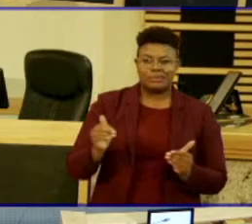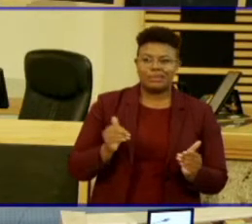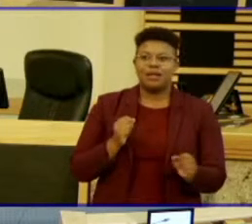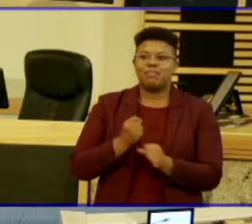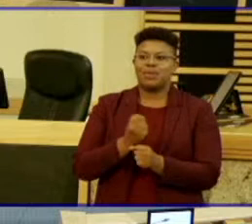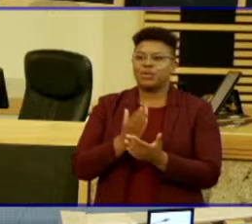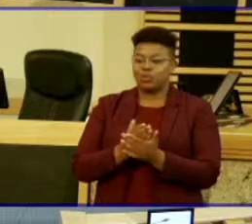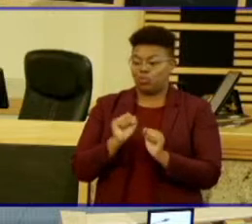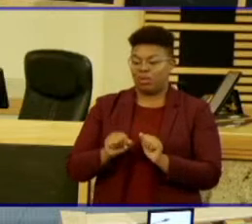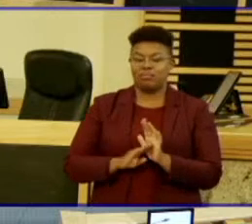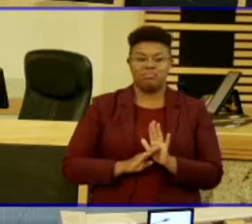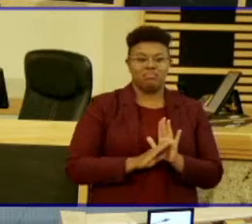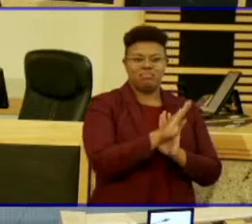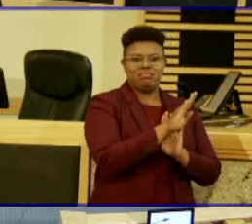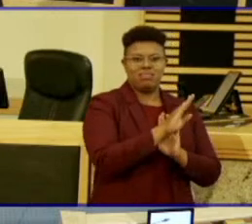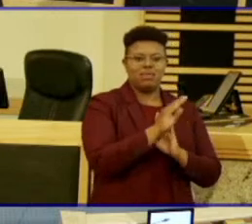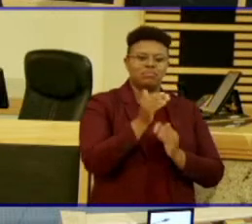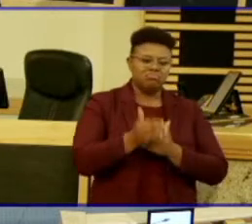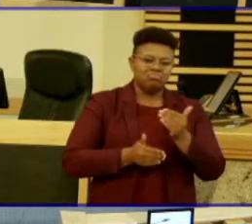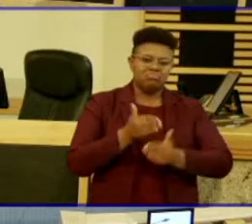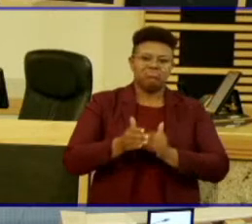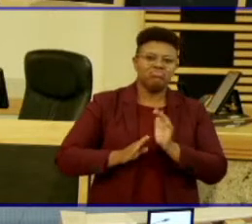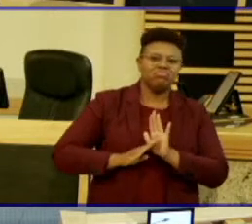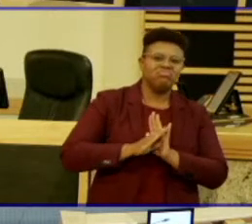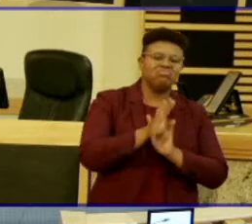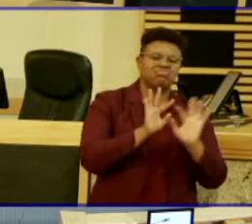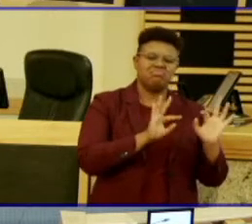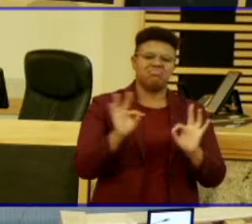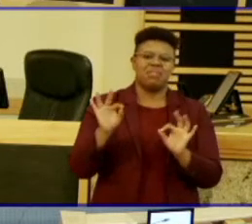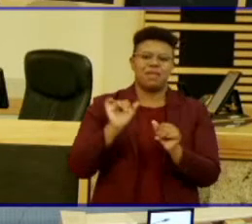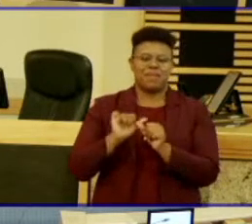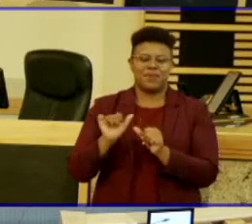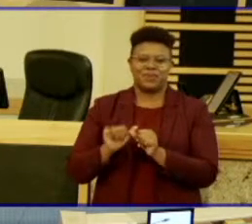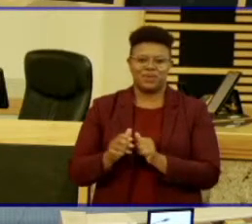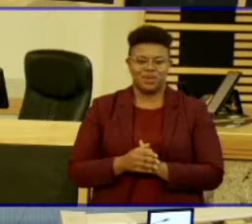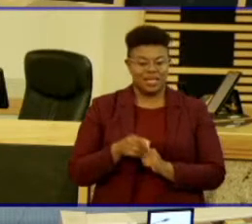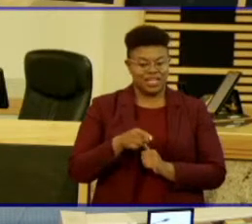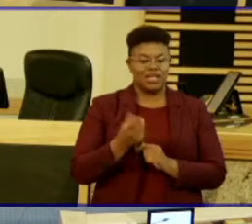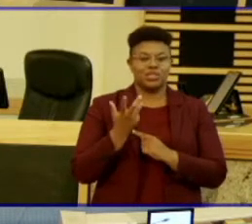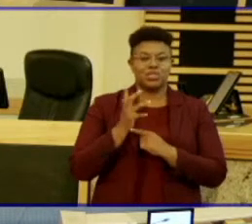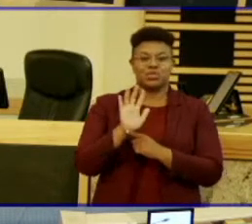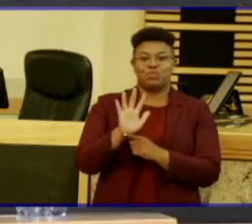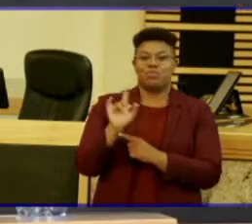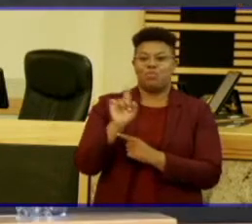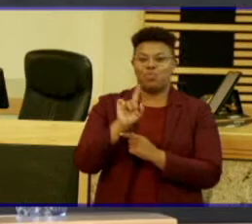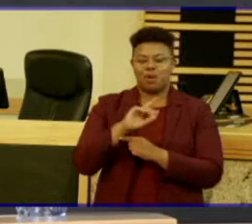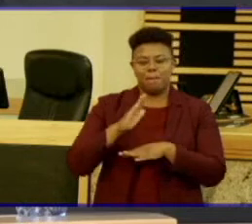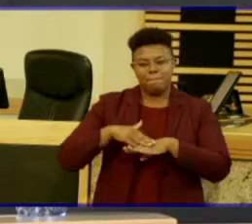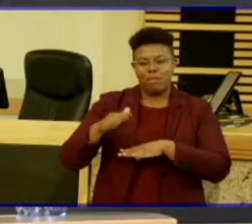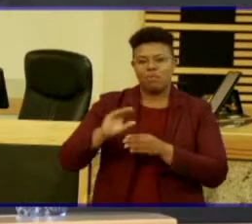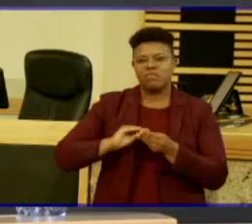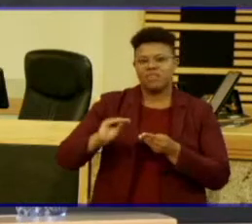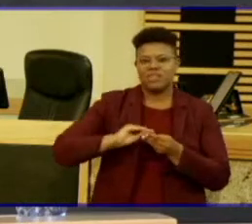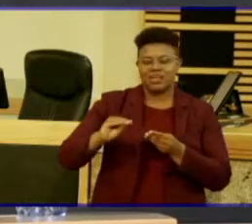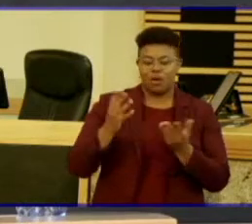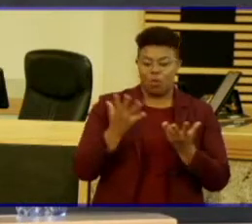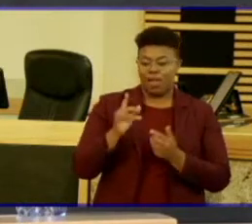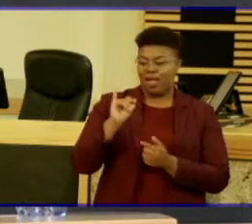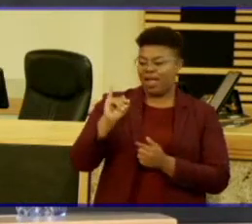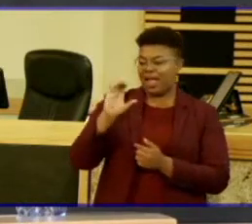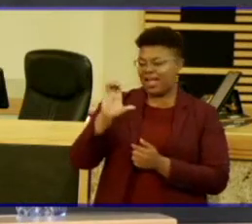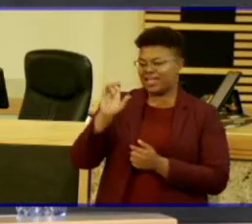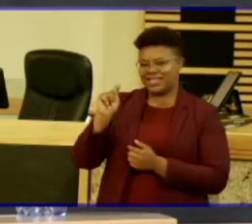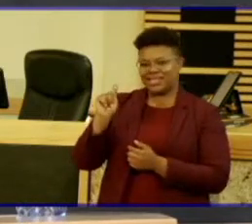uphuhliso nenkqubela phambili yephondo lethu. This demonstrates the need for more investment into ICT for